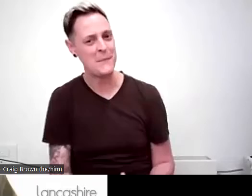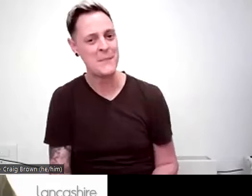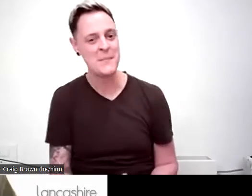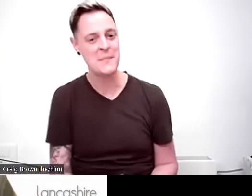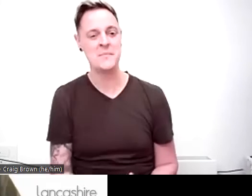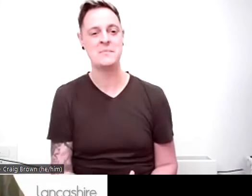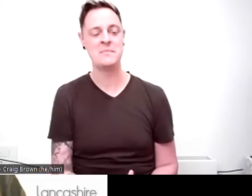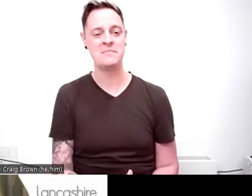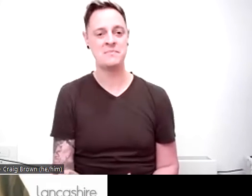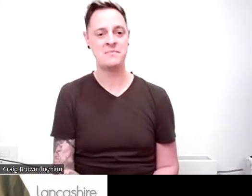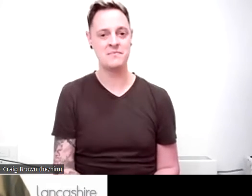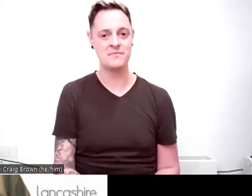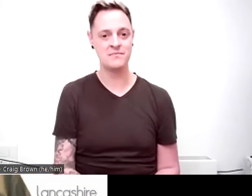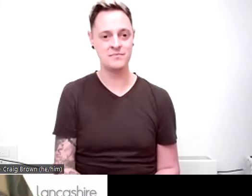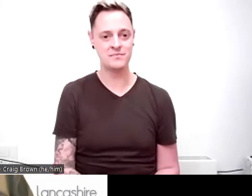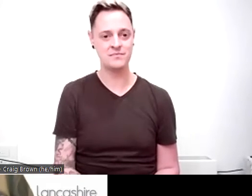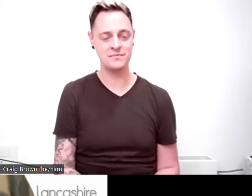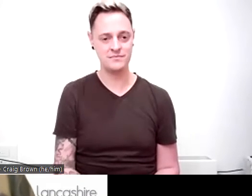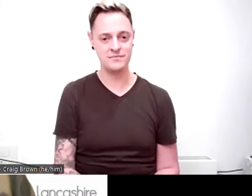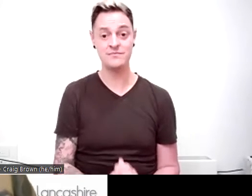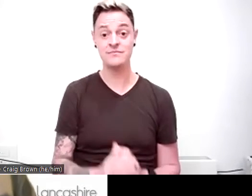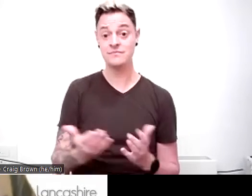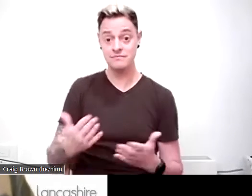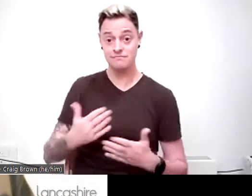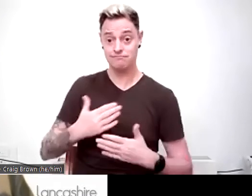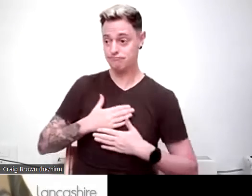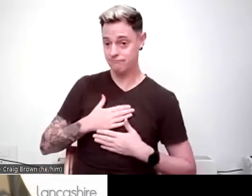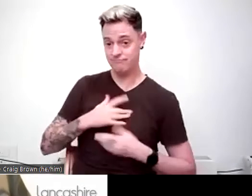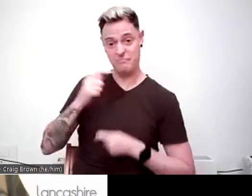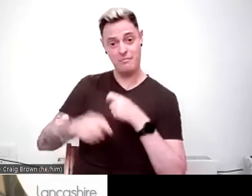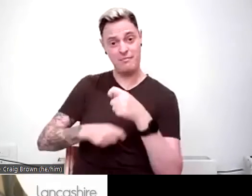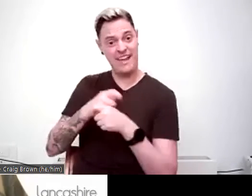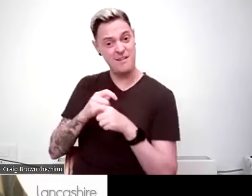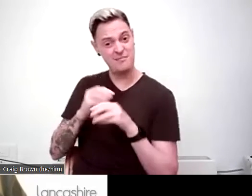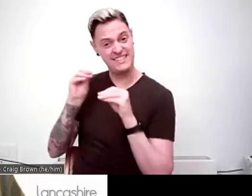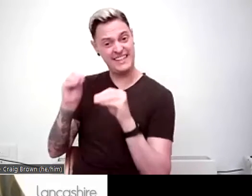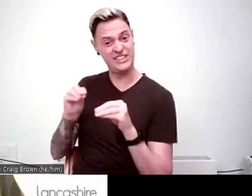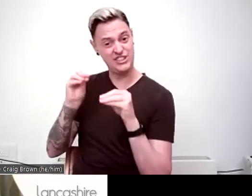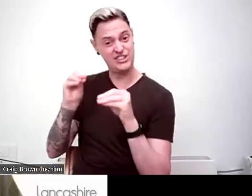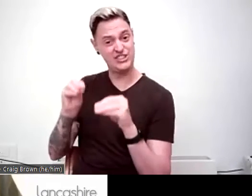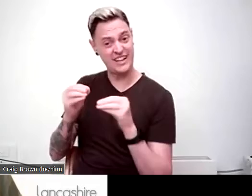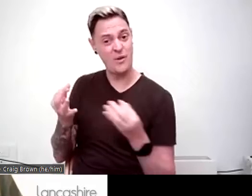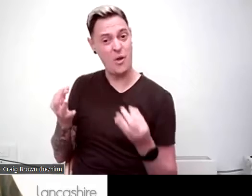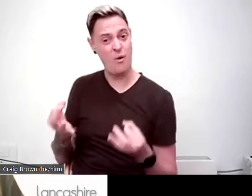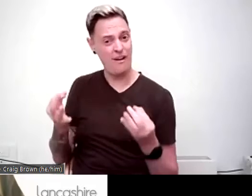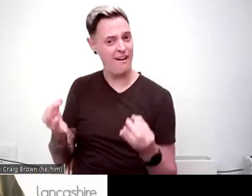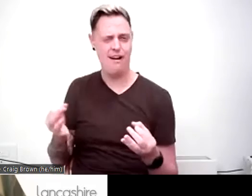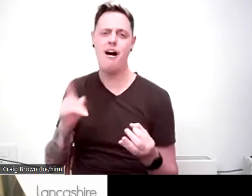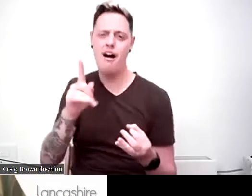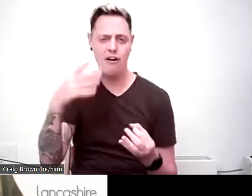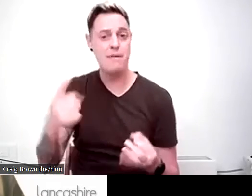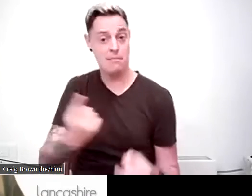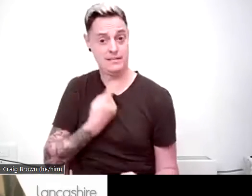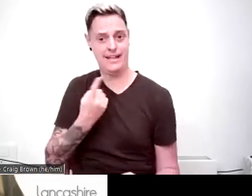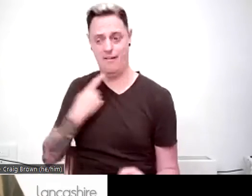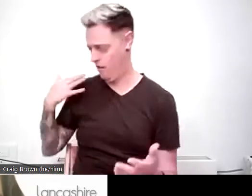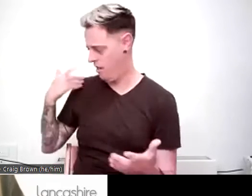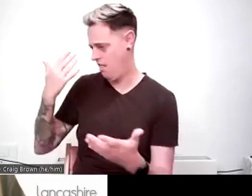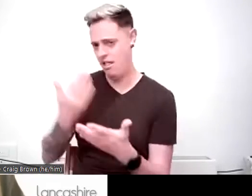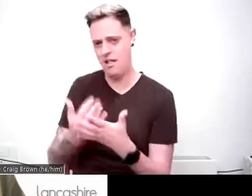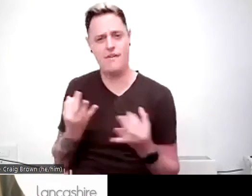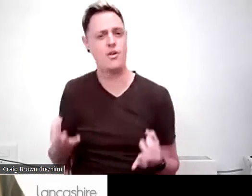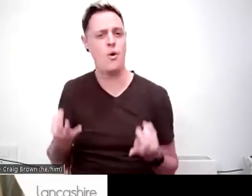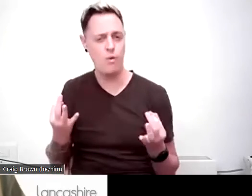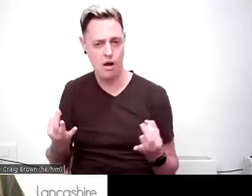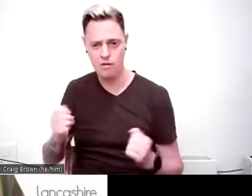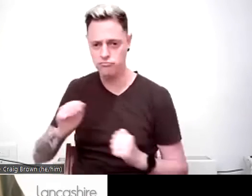Yeah, the reason I took the step into teaching was because I've practiced yoga for years, but I always